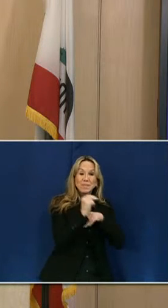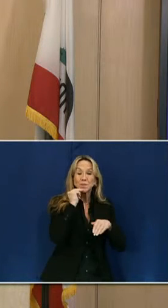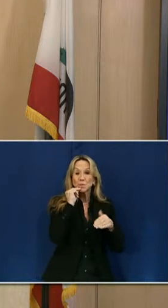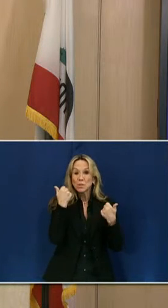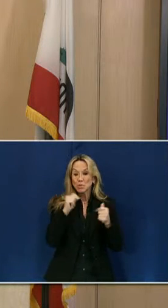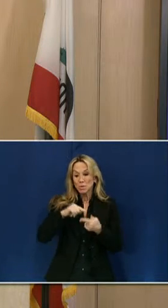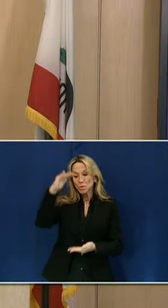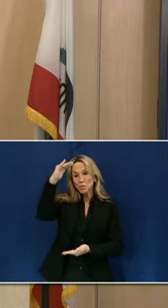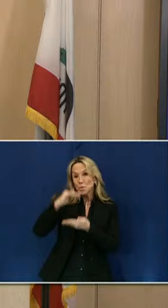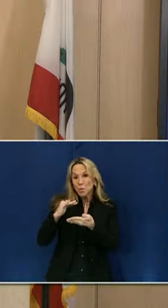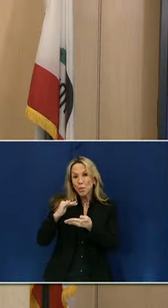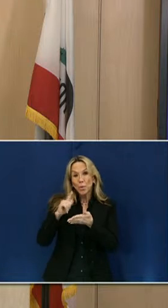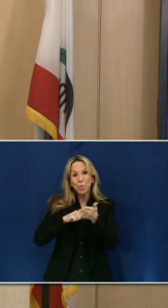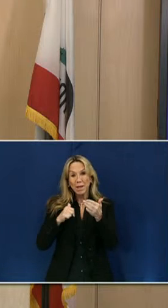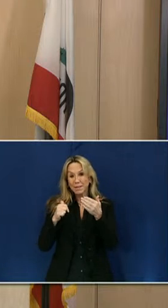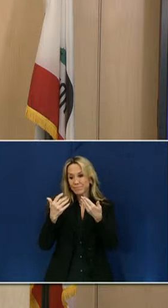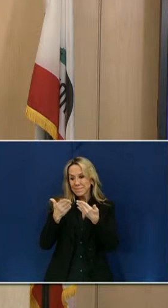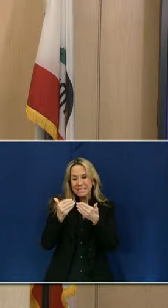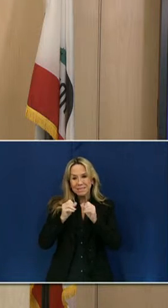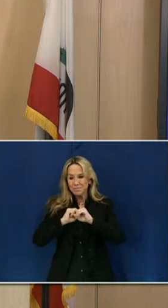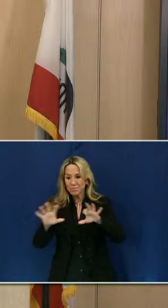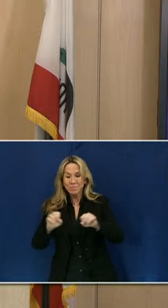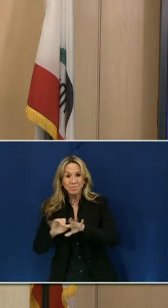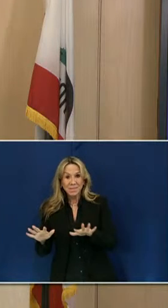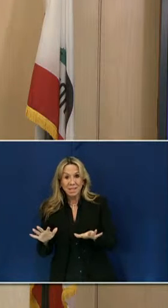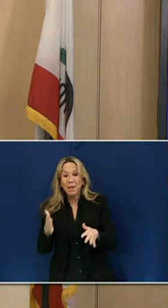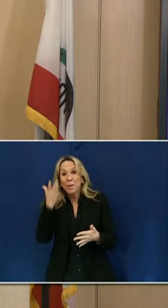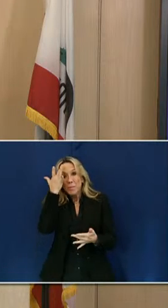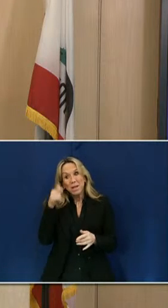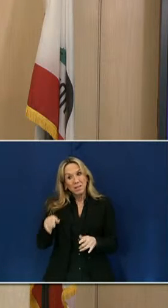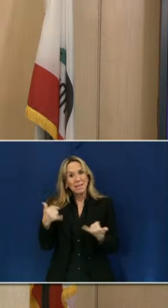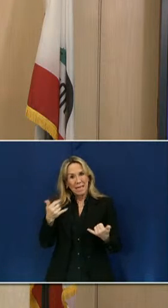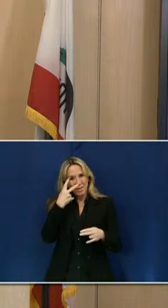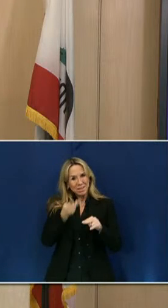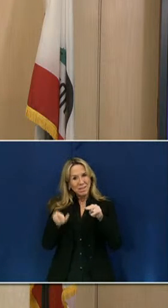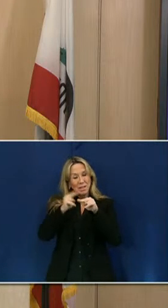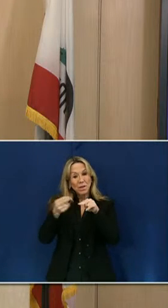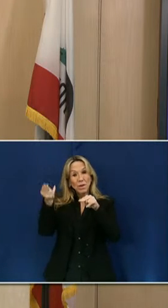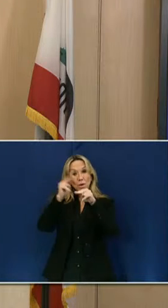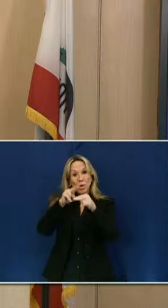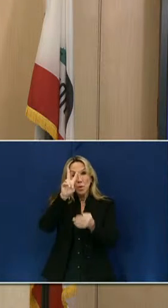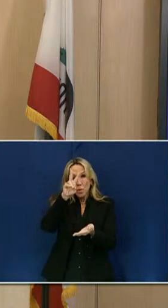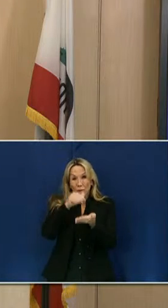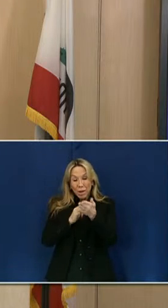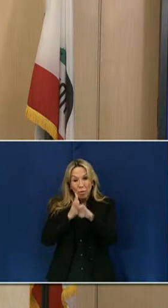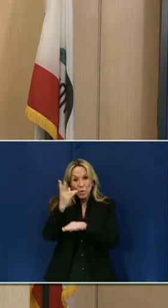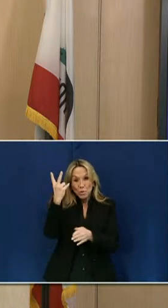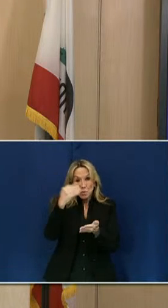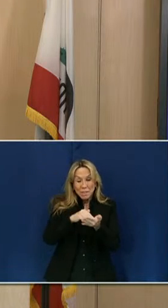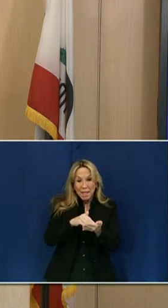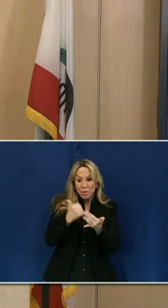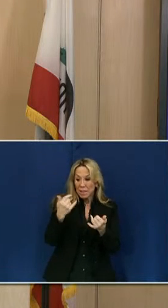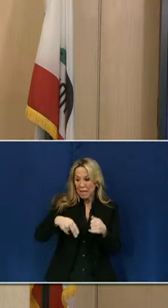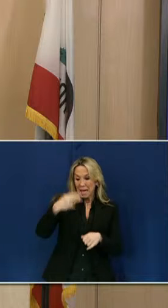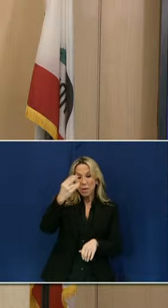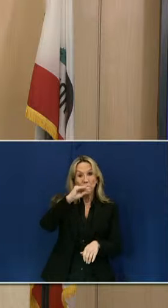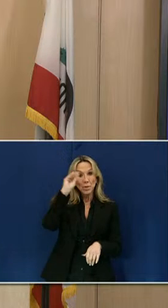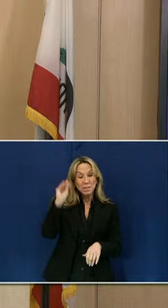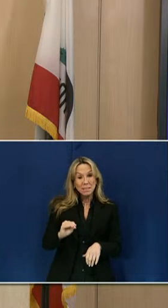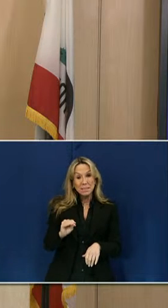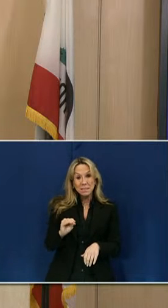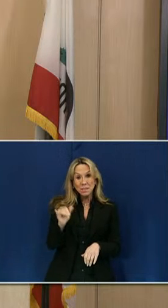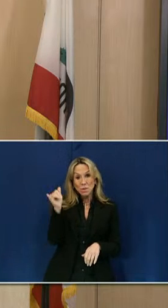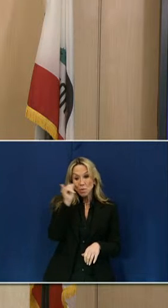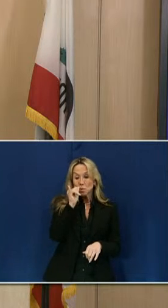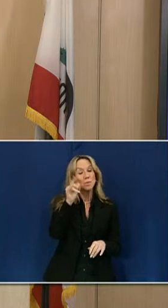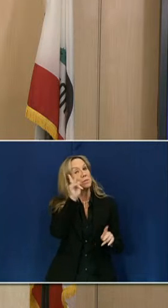risky, but because of how high the case count is, because the the higher percentage that